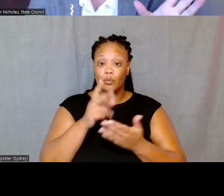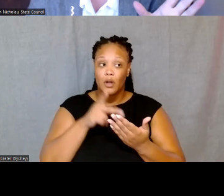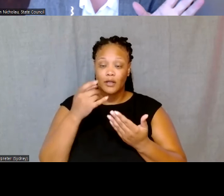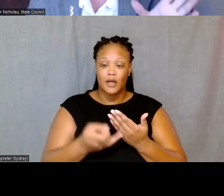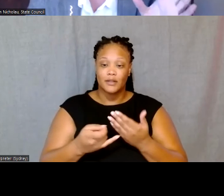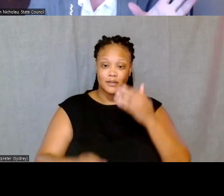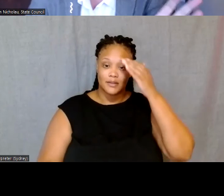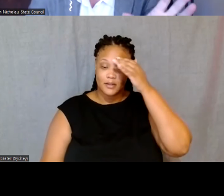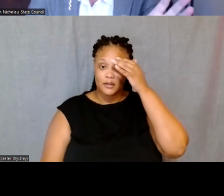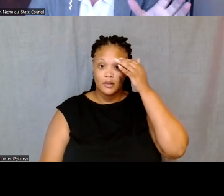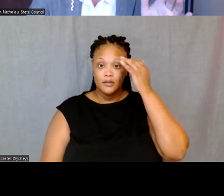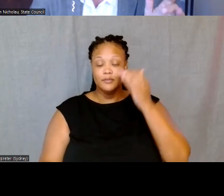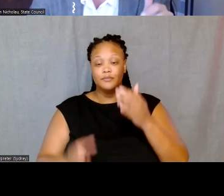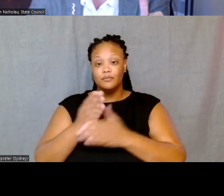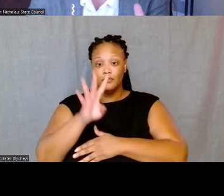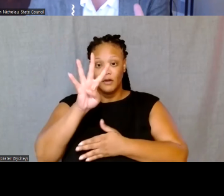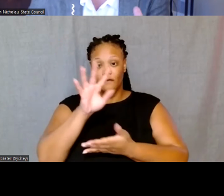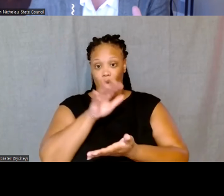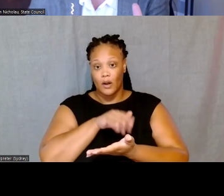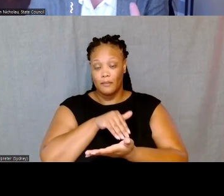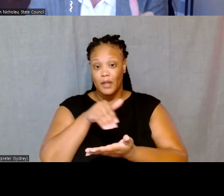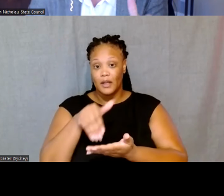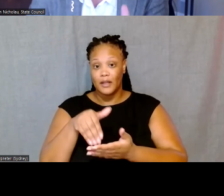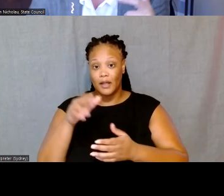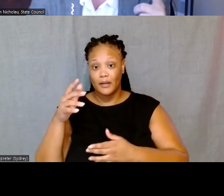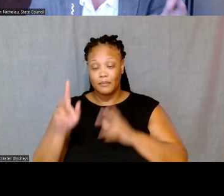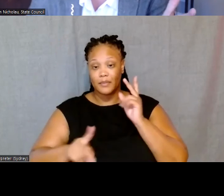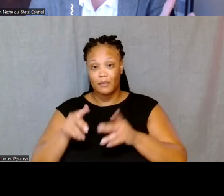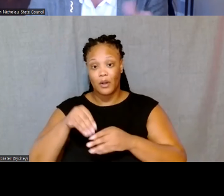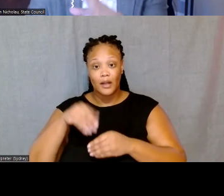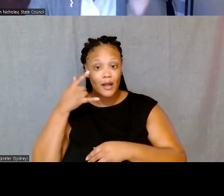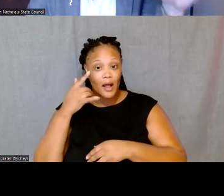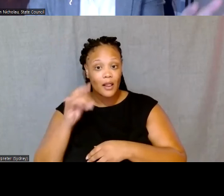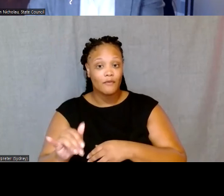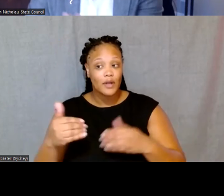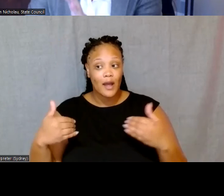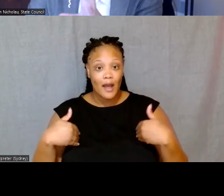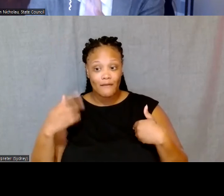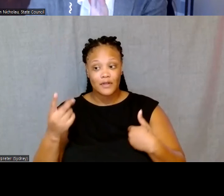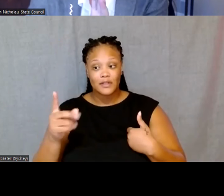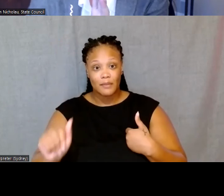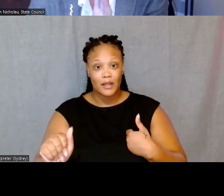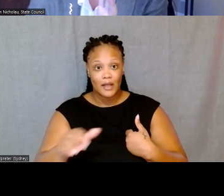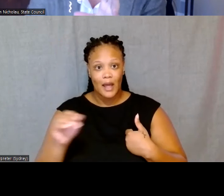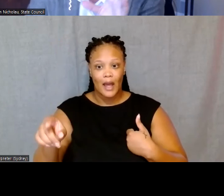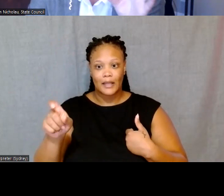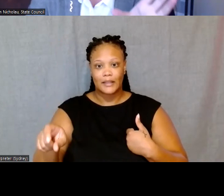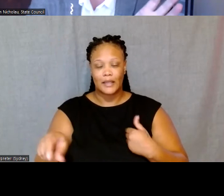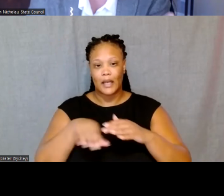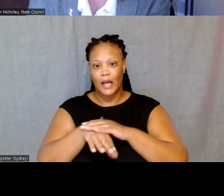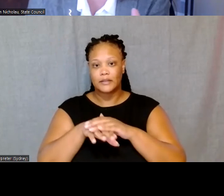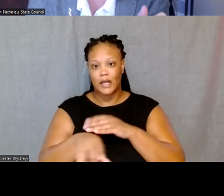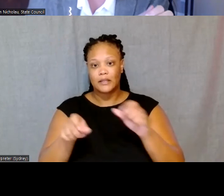is, over 4 million Californians have disabilities and needed accessible housing. That was a well-known stat, and close